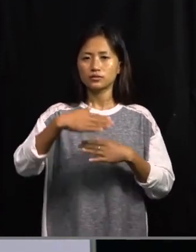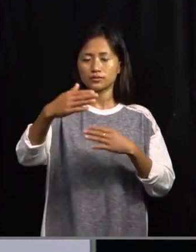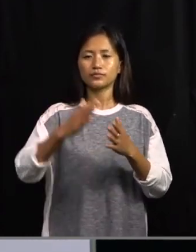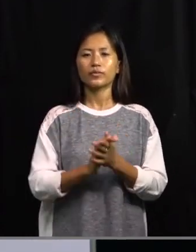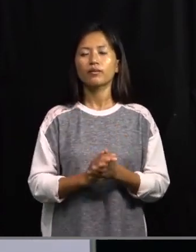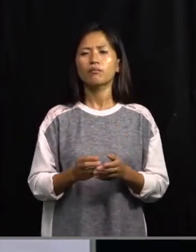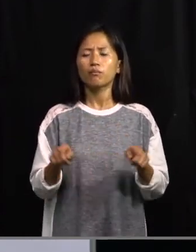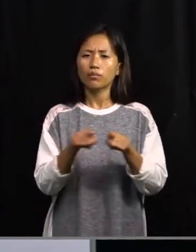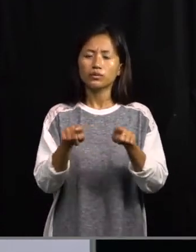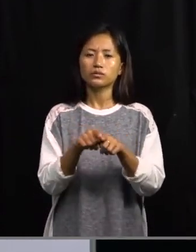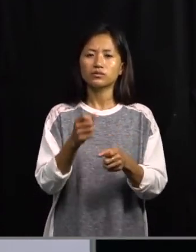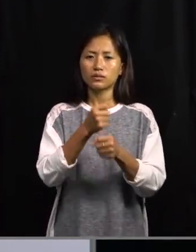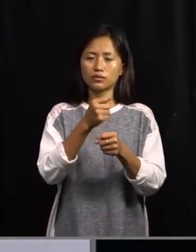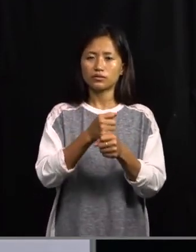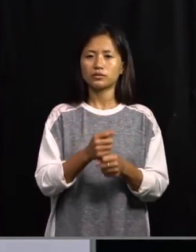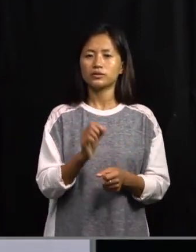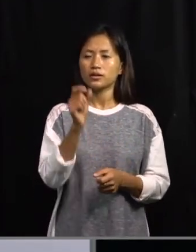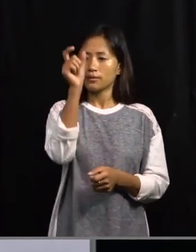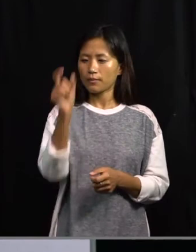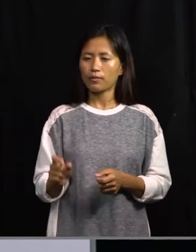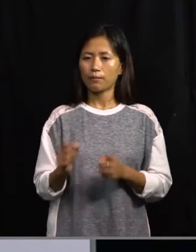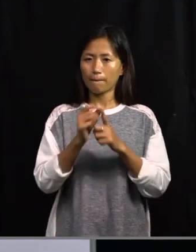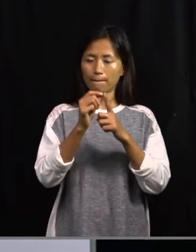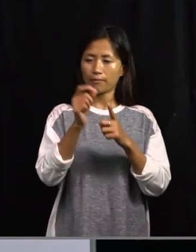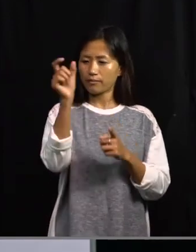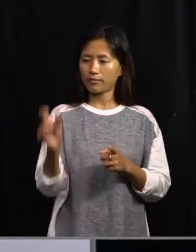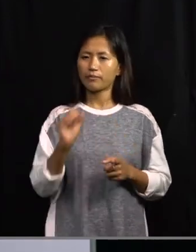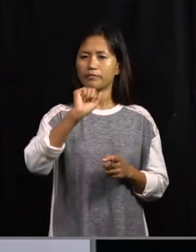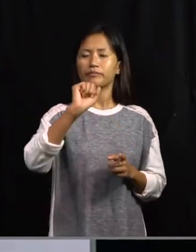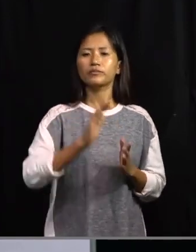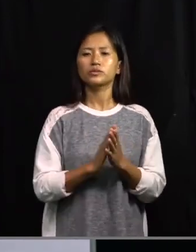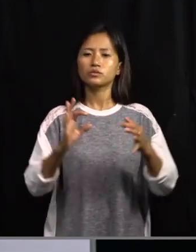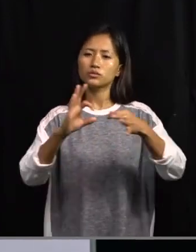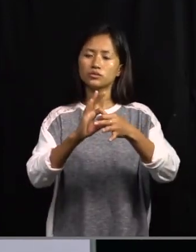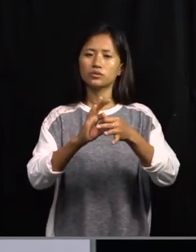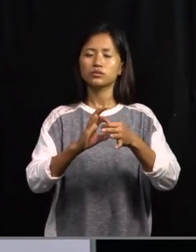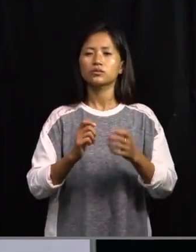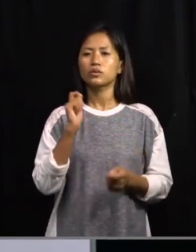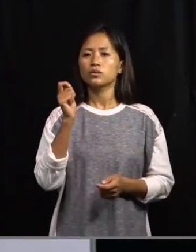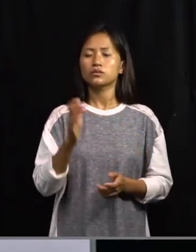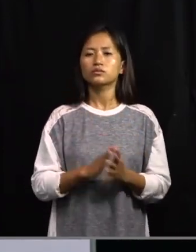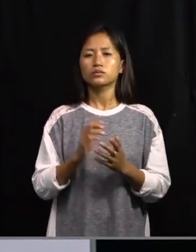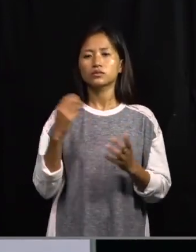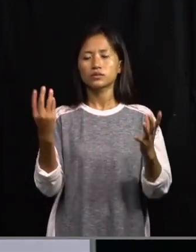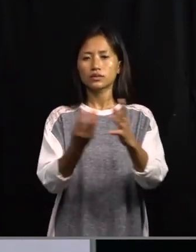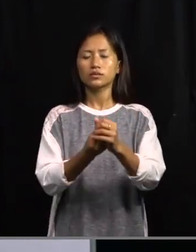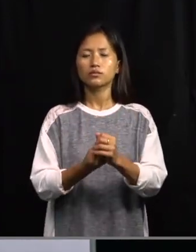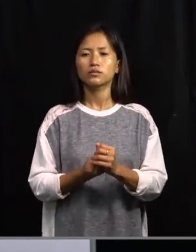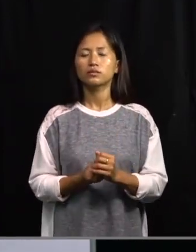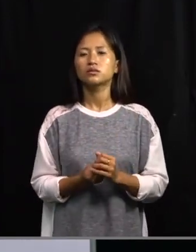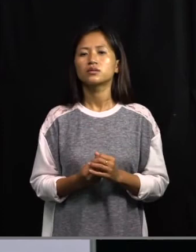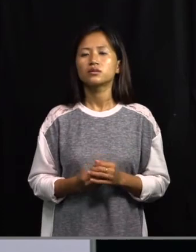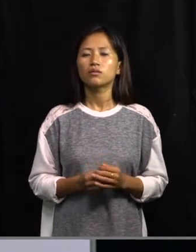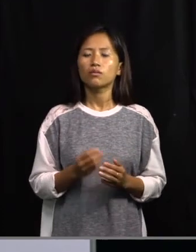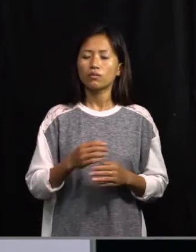government and the private sector, they work jointly, they work together. And therefore, because of all these